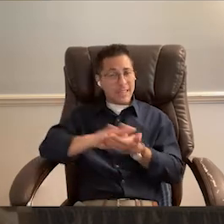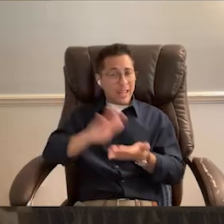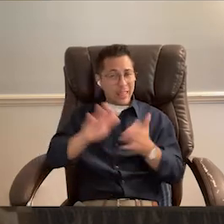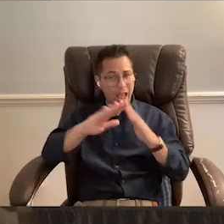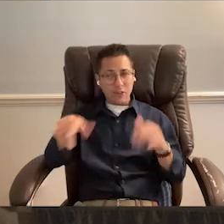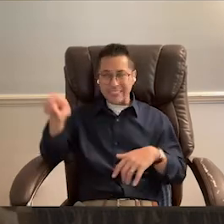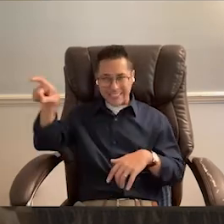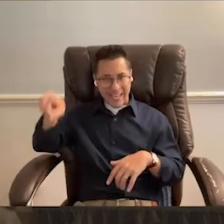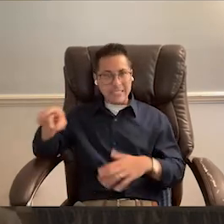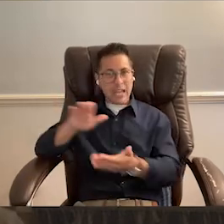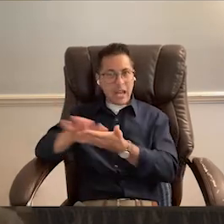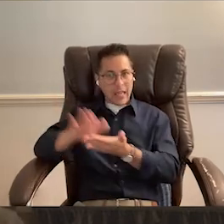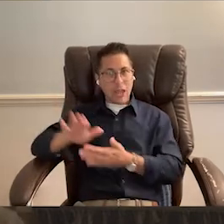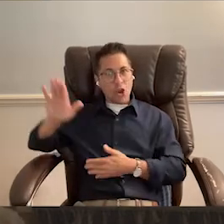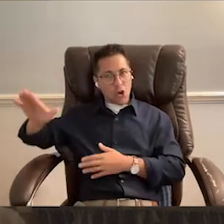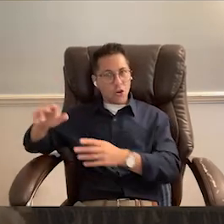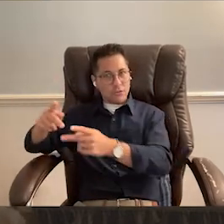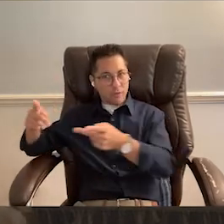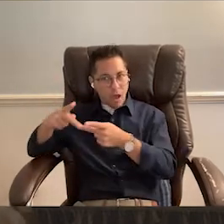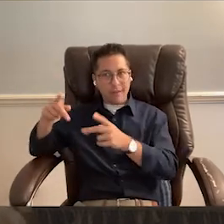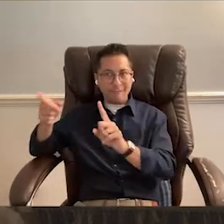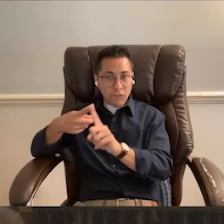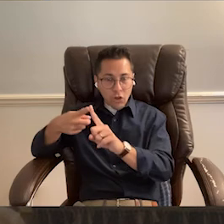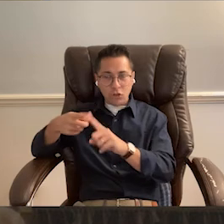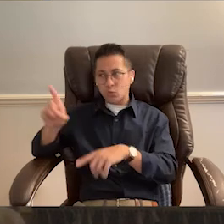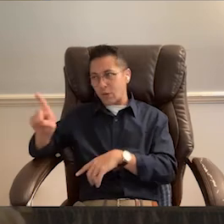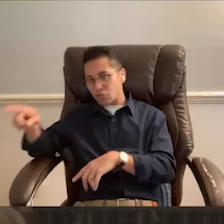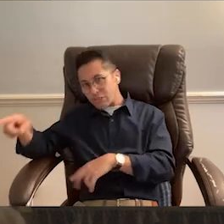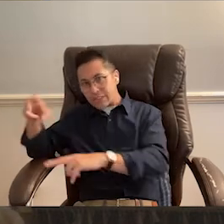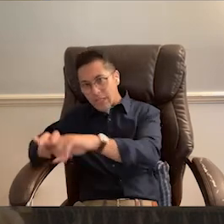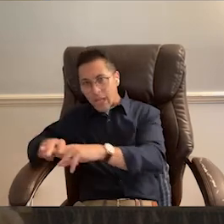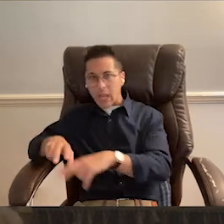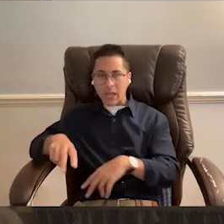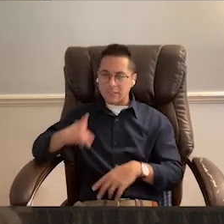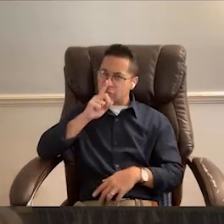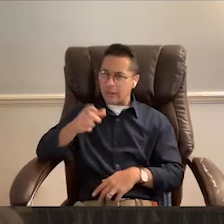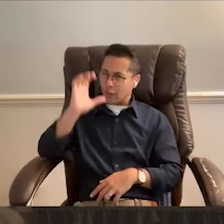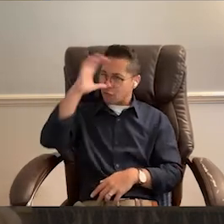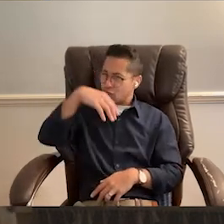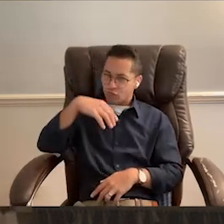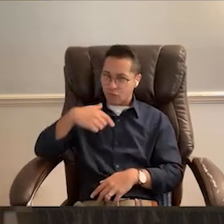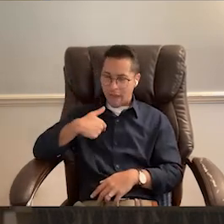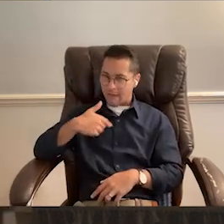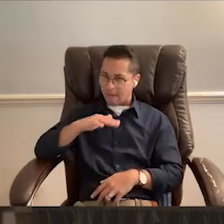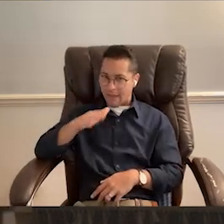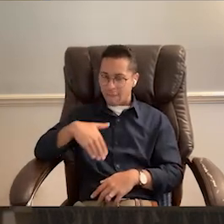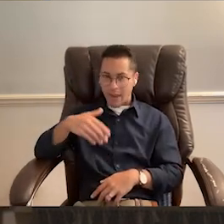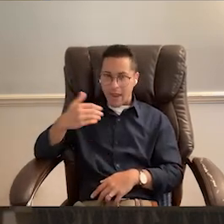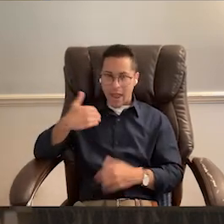spot. Whereas my husband's cleaning the house, he has to clean her spots first, where she sits or where you walk into her